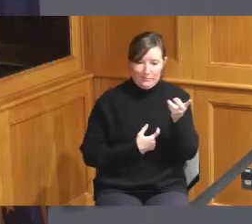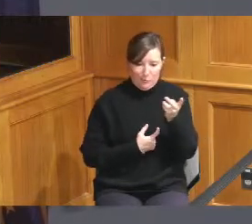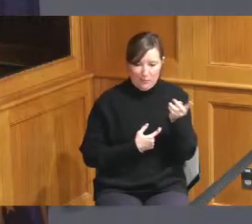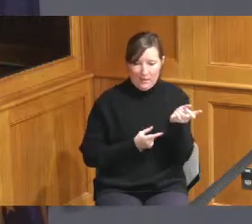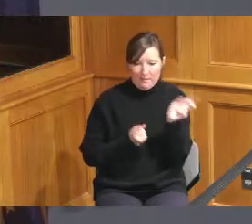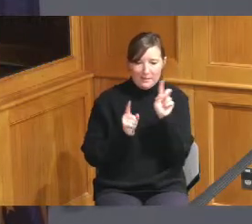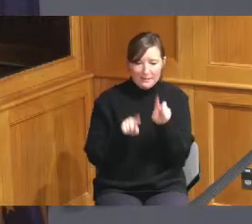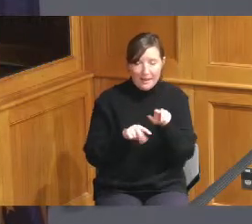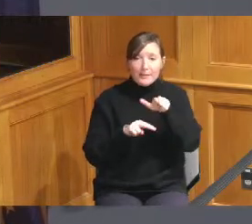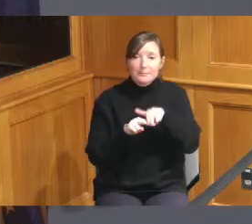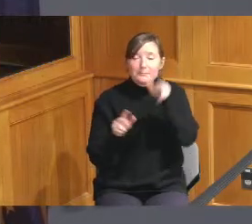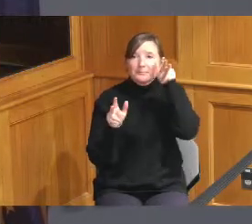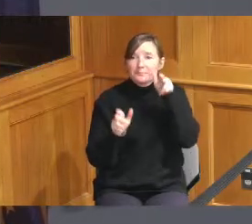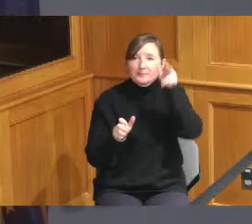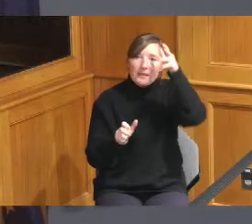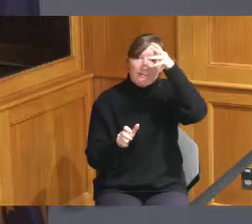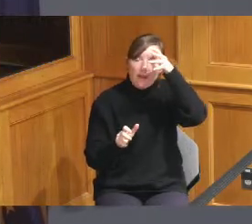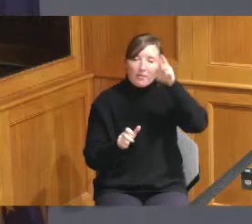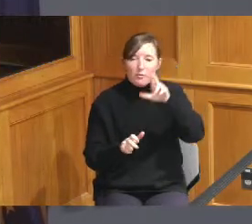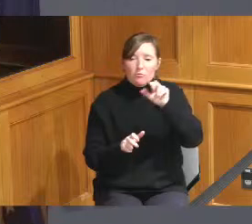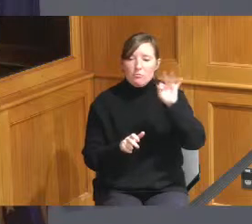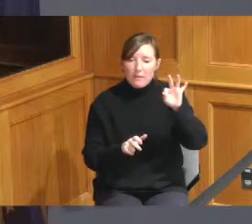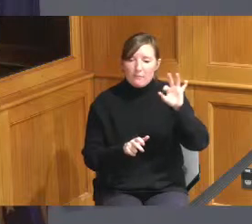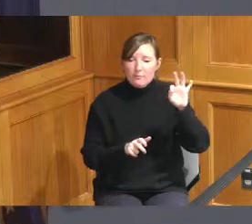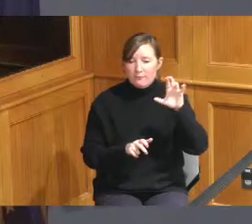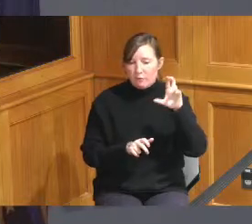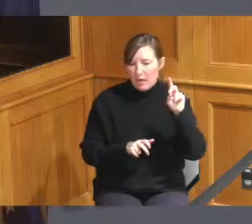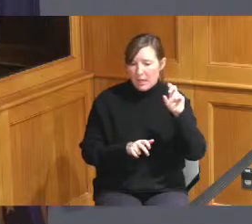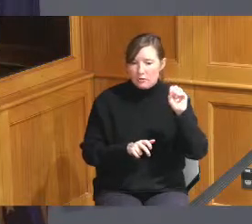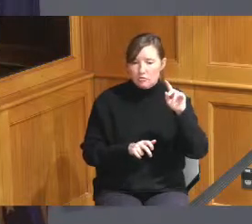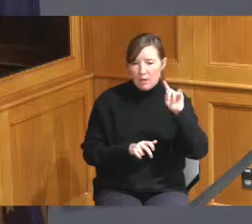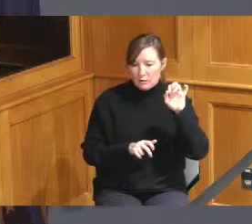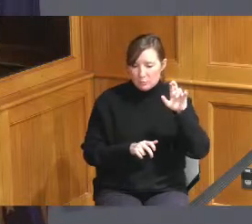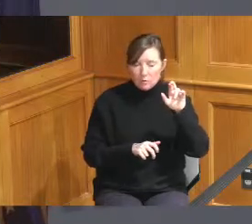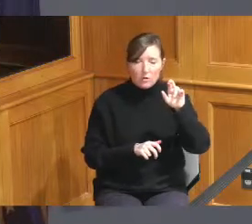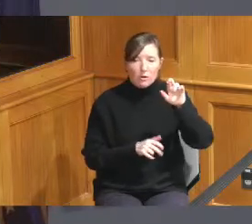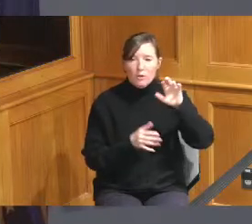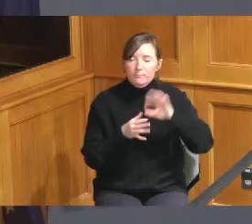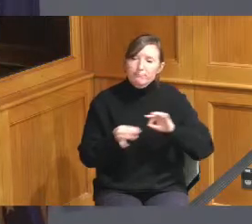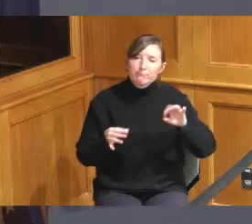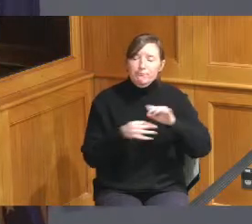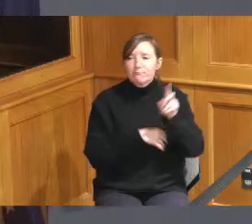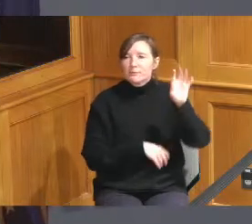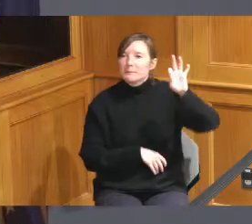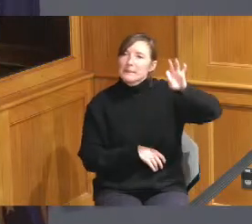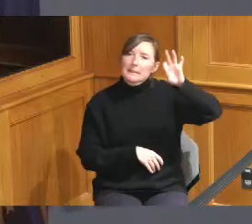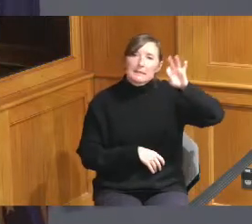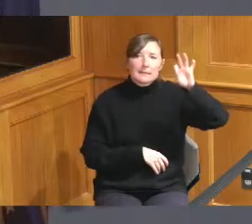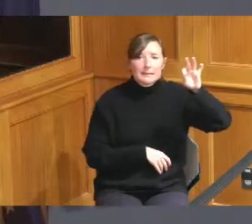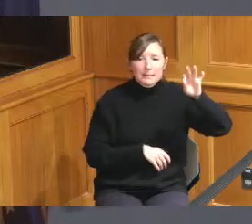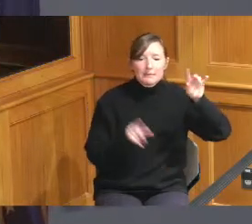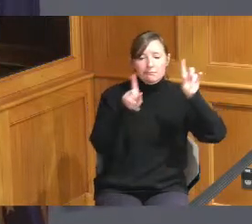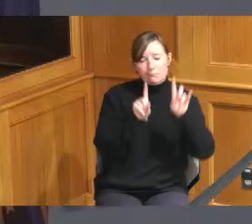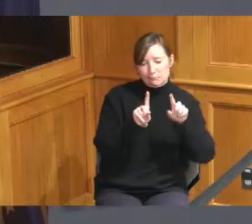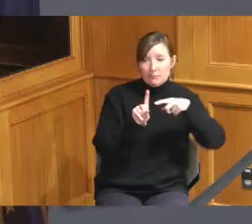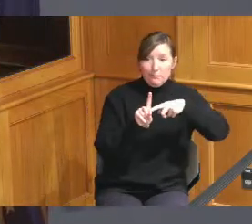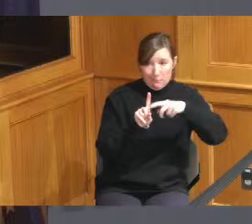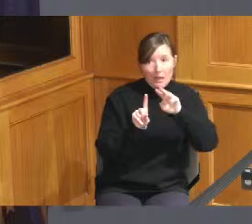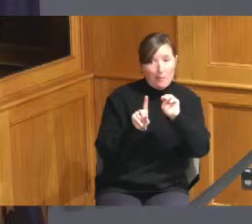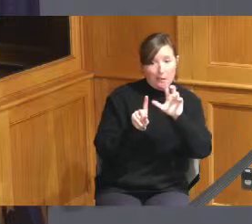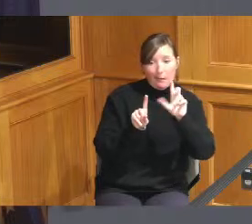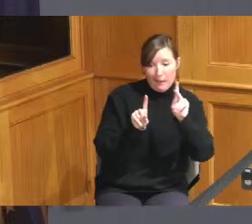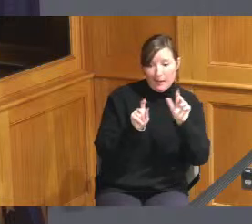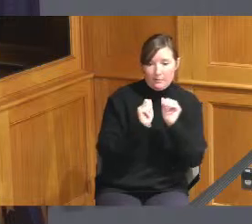and heard their father, Reverend Fred Shuttlesworth, speak along with Reverend Dr. Martin Luther King Jr.